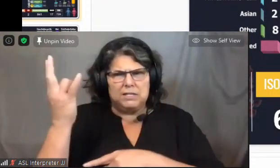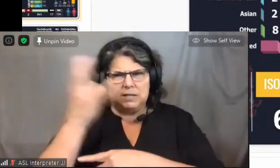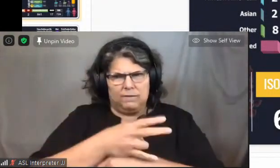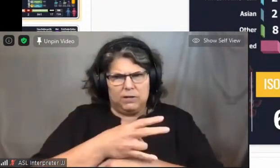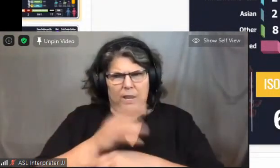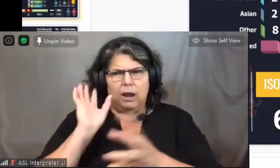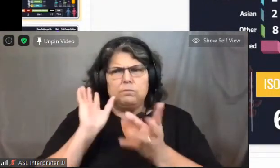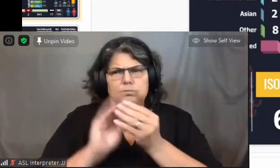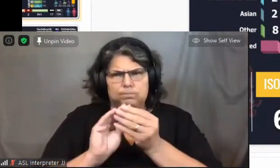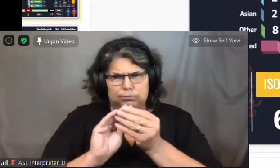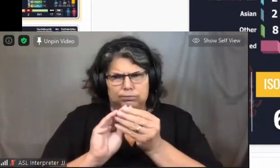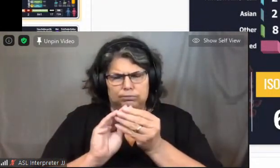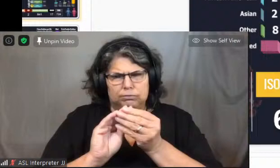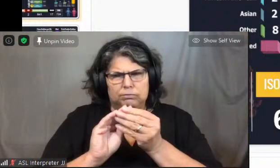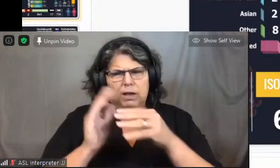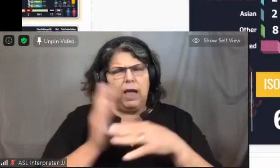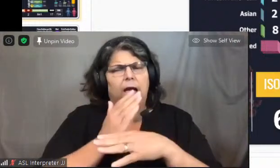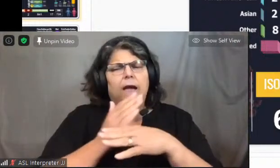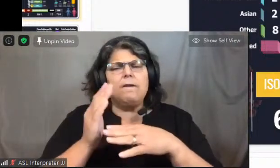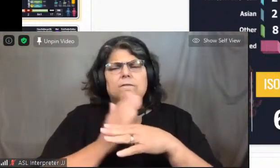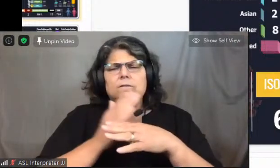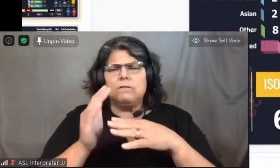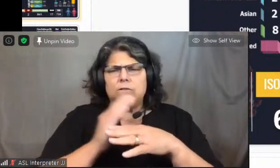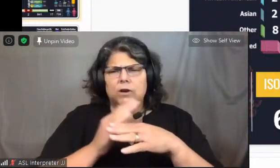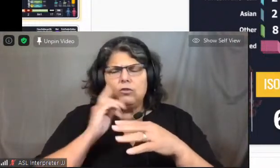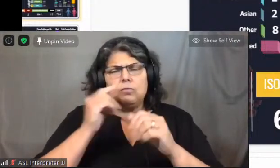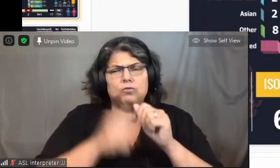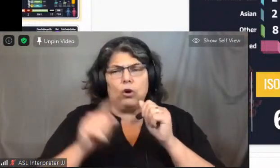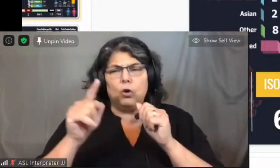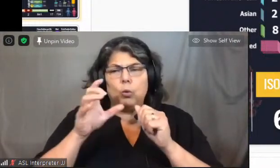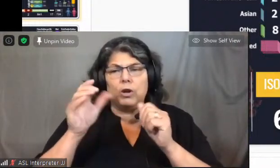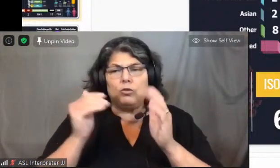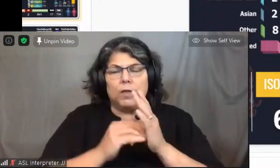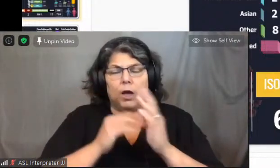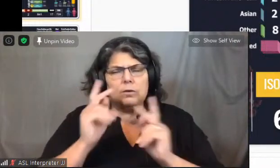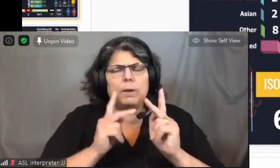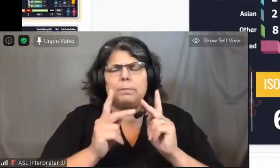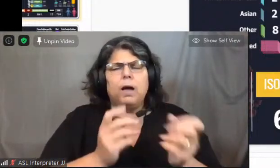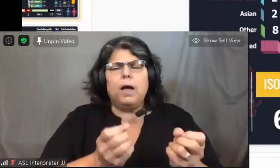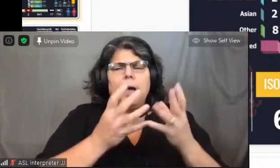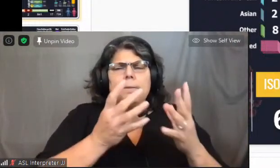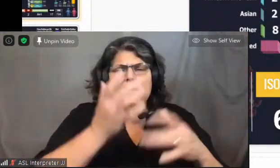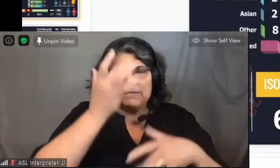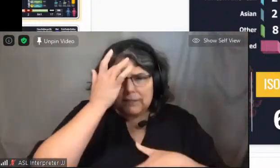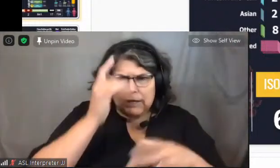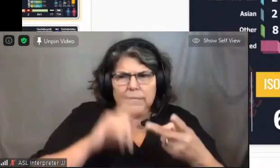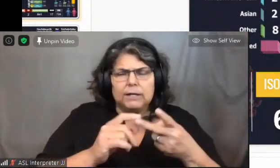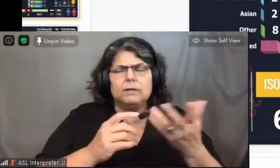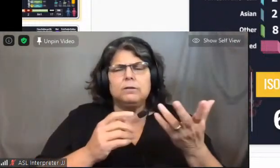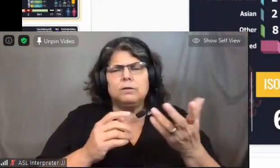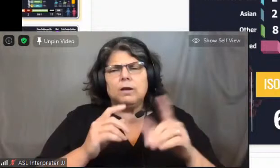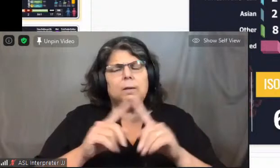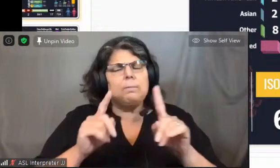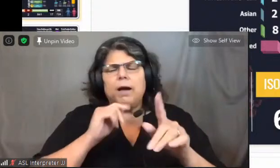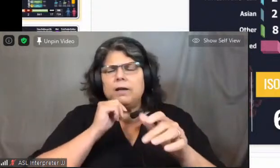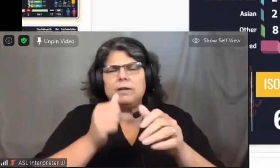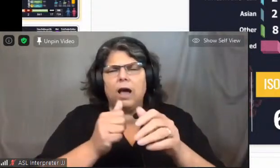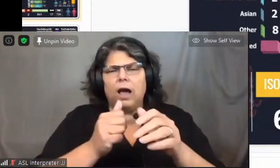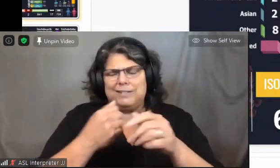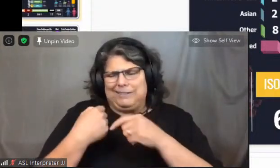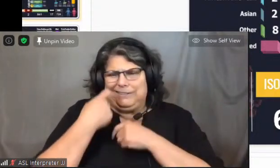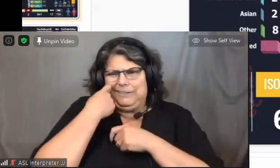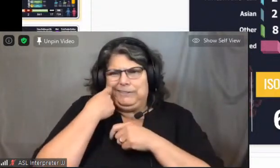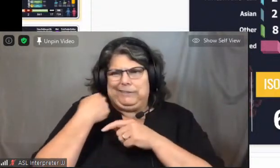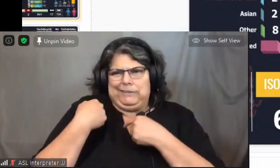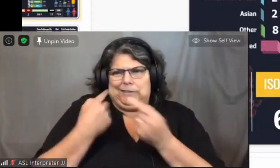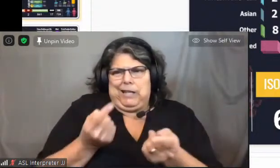a 7-day average per 100,000 population, but with a 7-day lag. So we don't look at the last 7